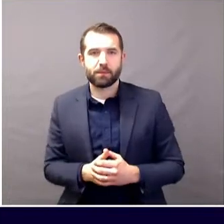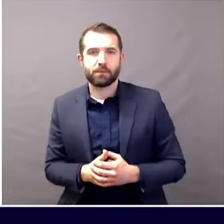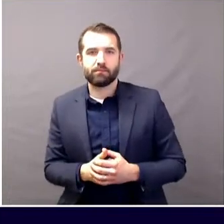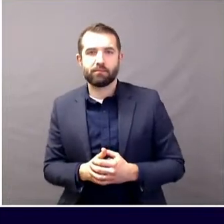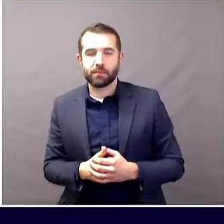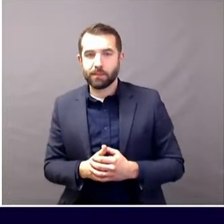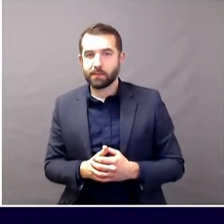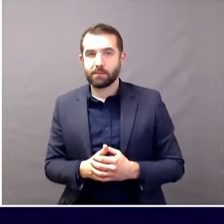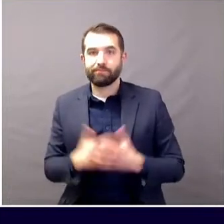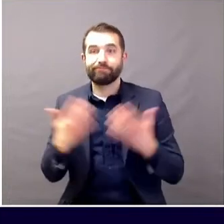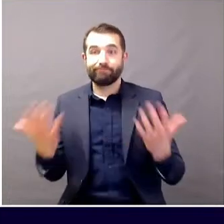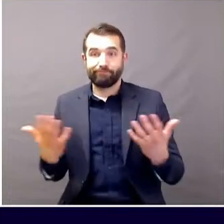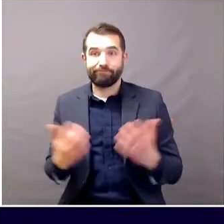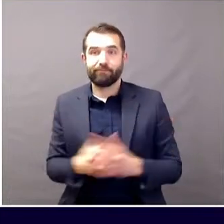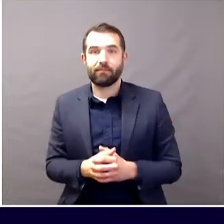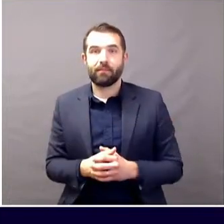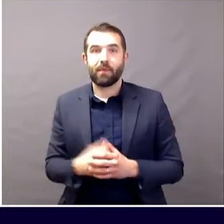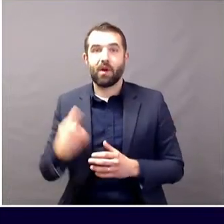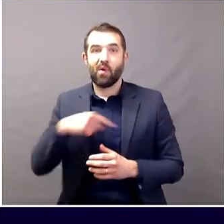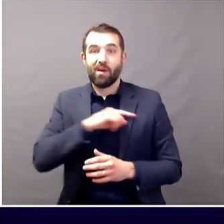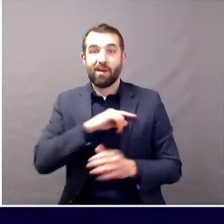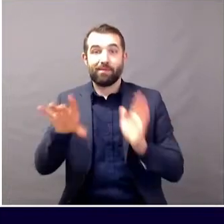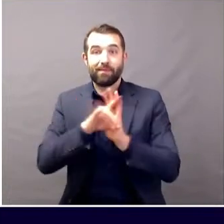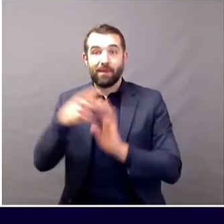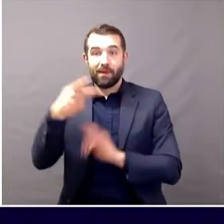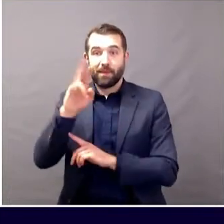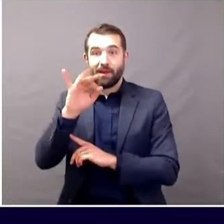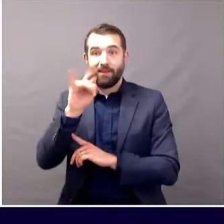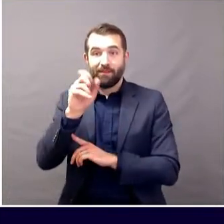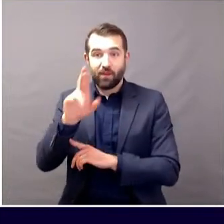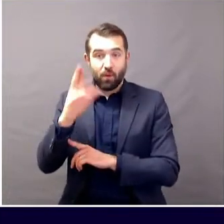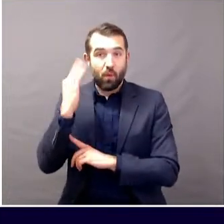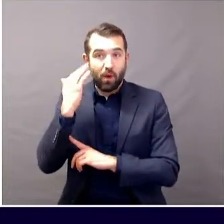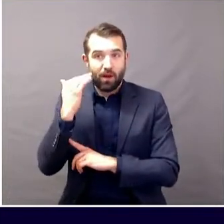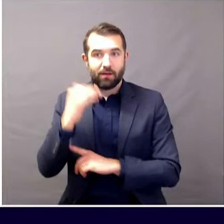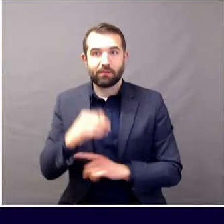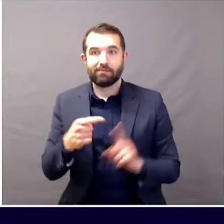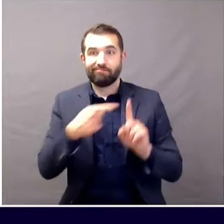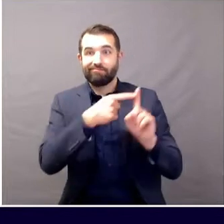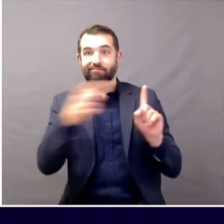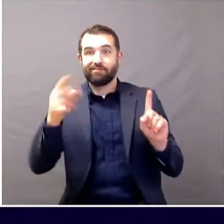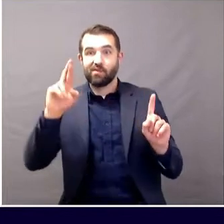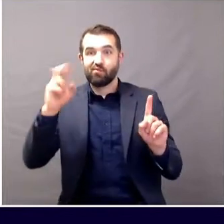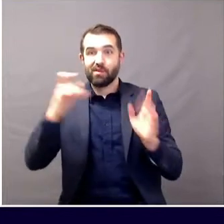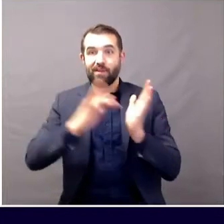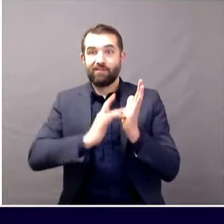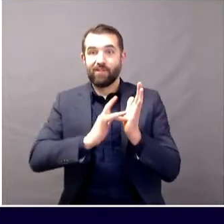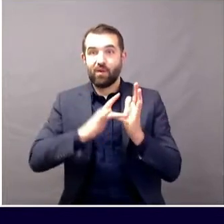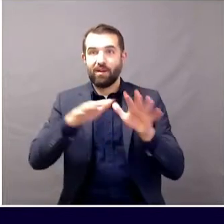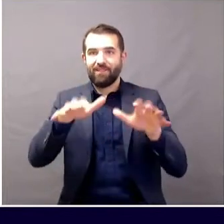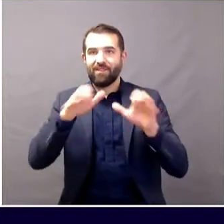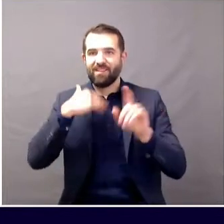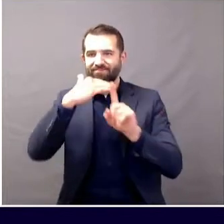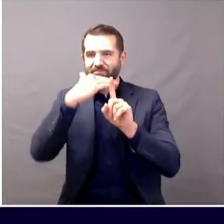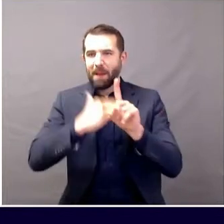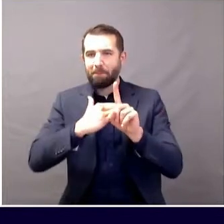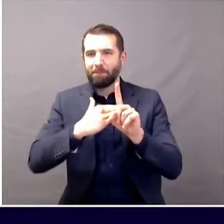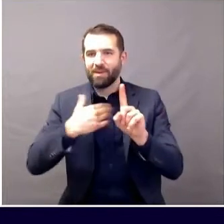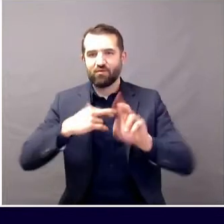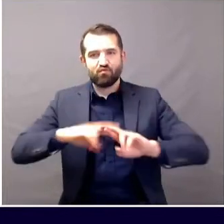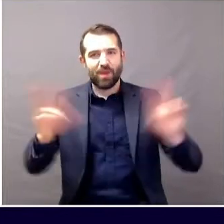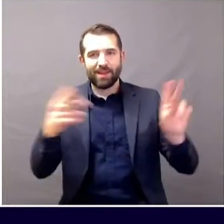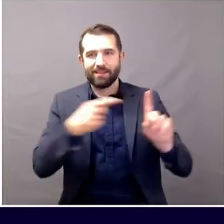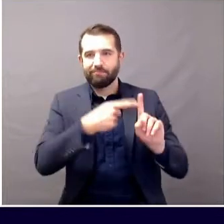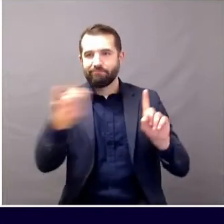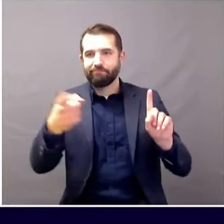because the pharmacies that are engaged in that partnership have the cold storage requirements available to them in order to utilize that, which